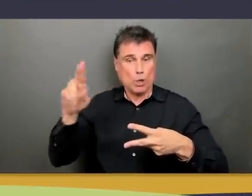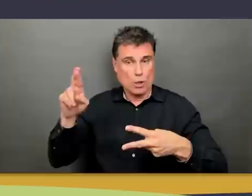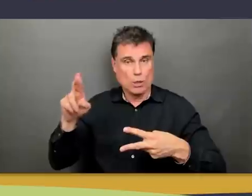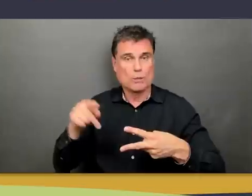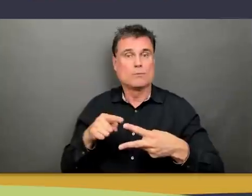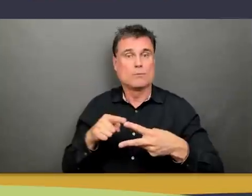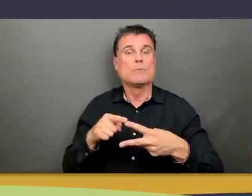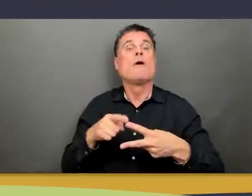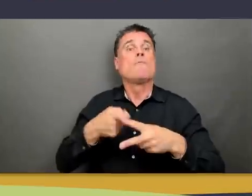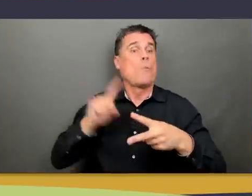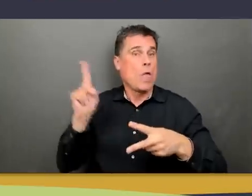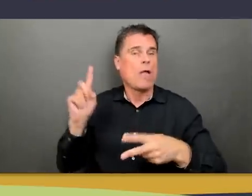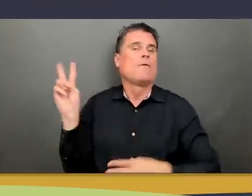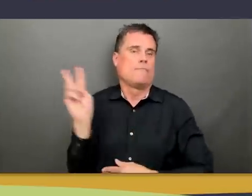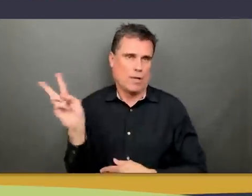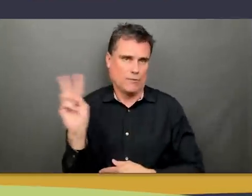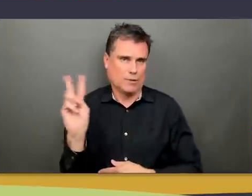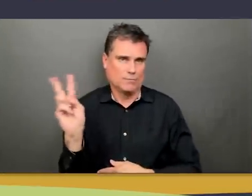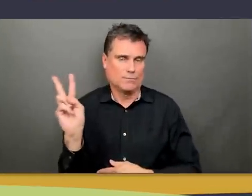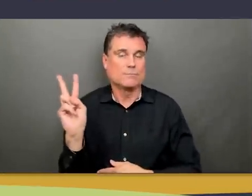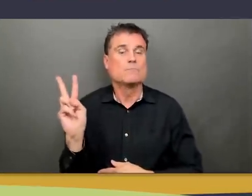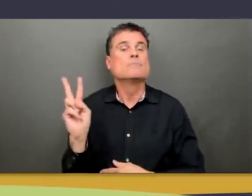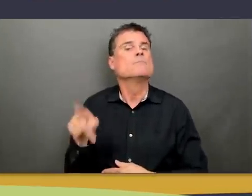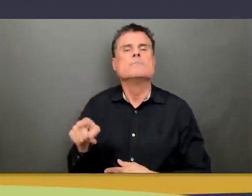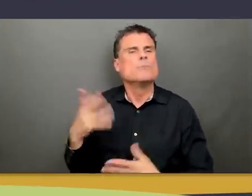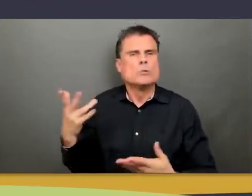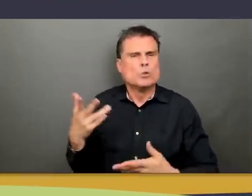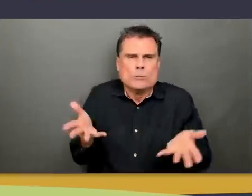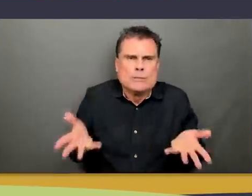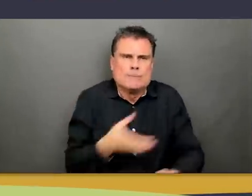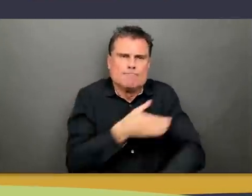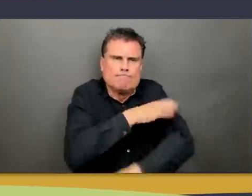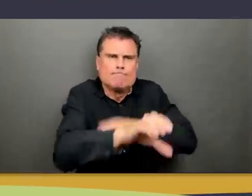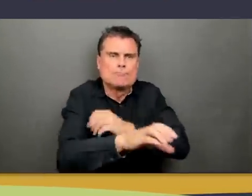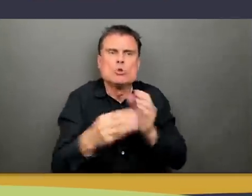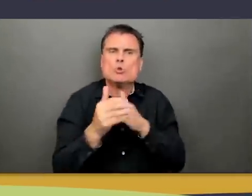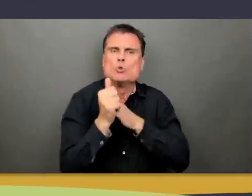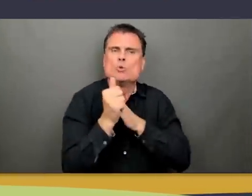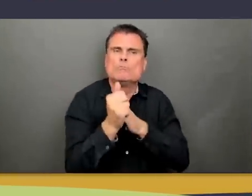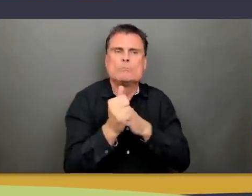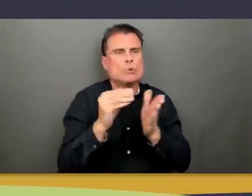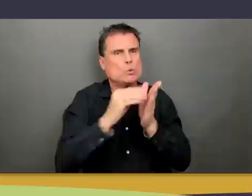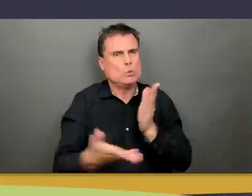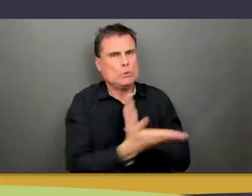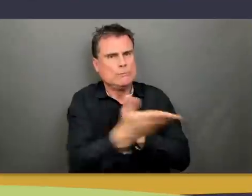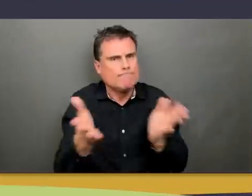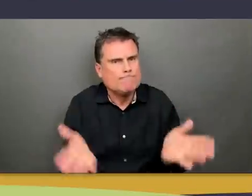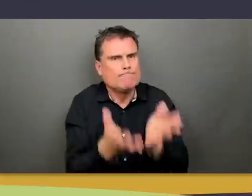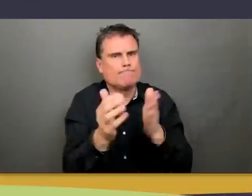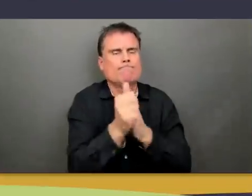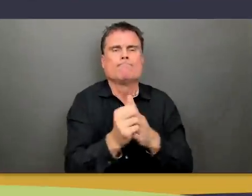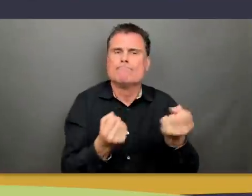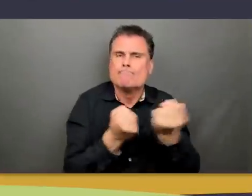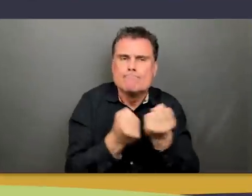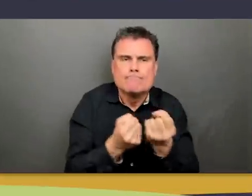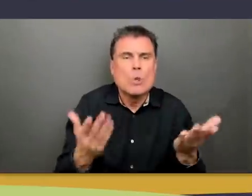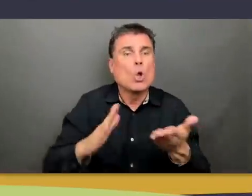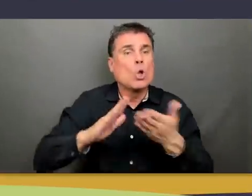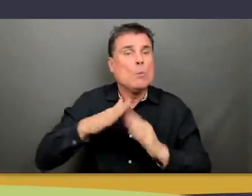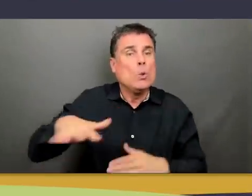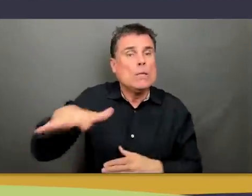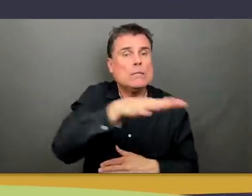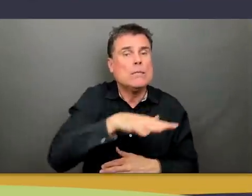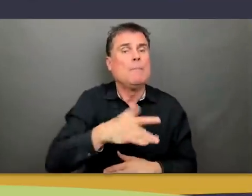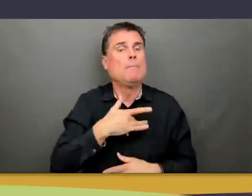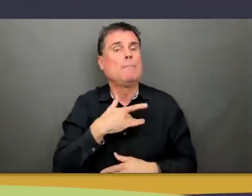communities throughout her volunteer work. And Erin Blondo from Lake Koichan is working within the Koichan First